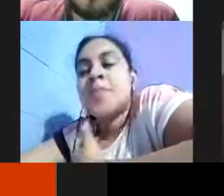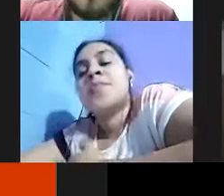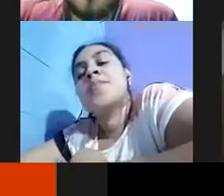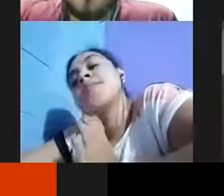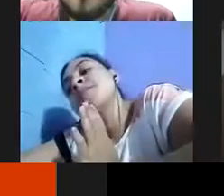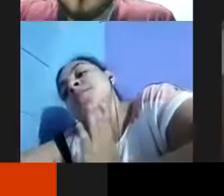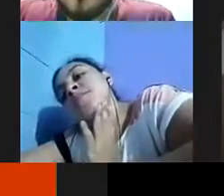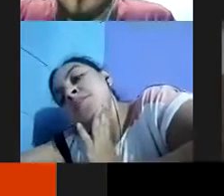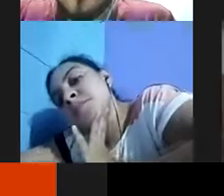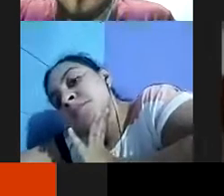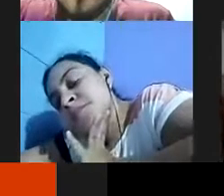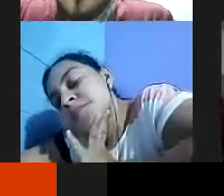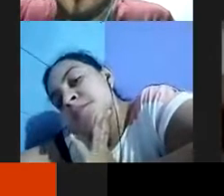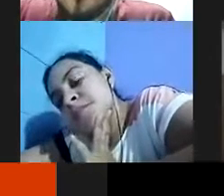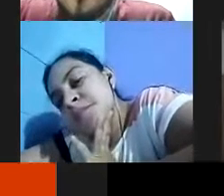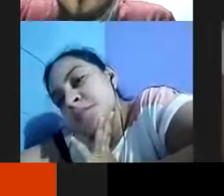Okay.